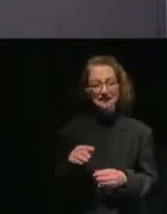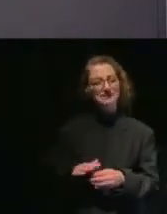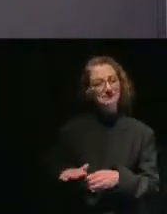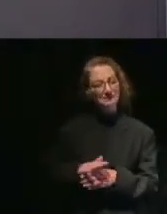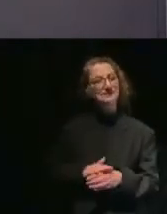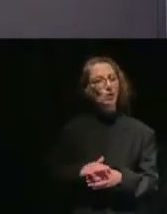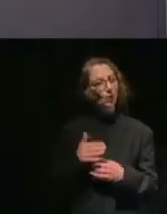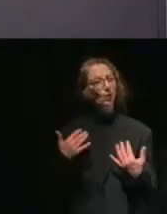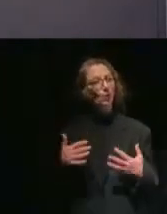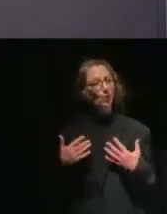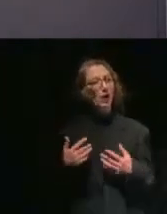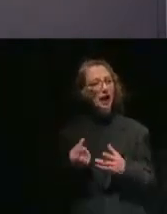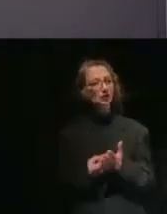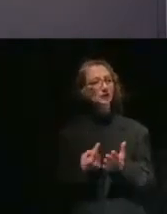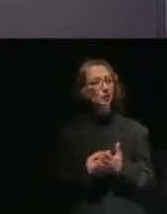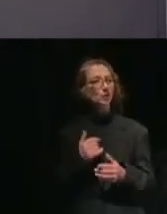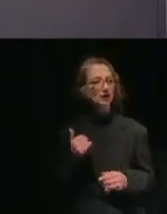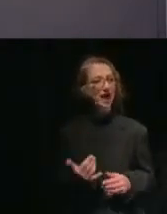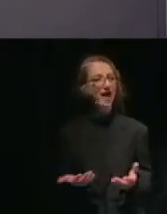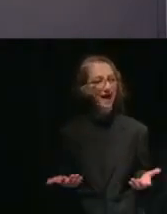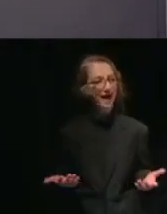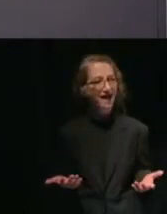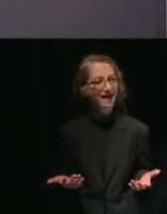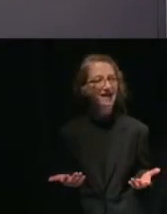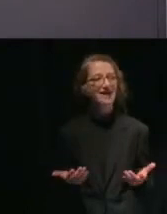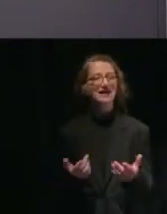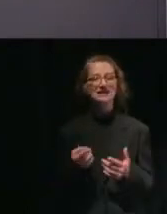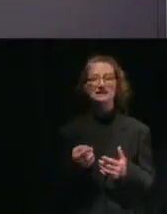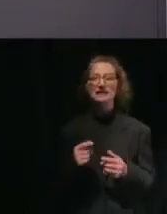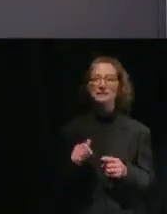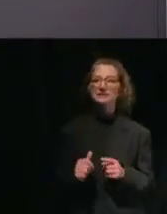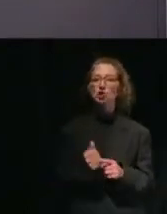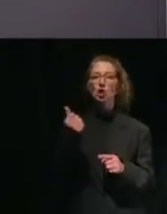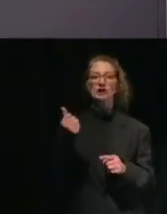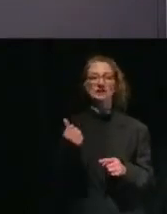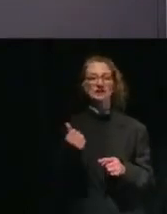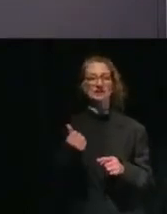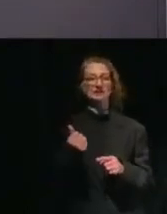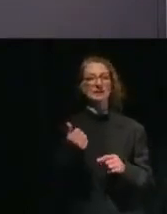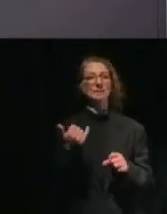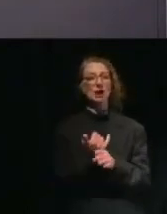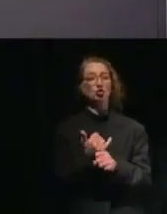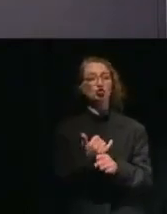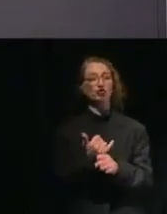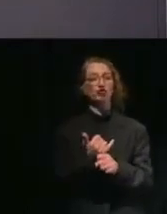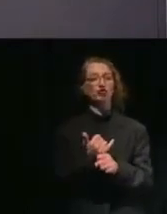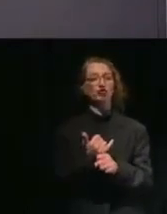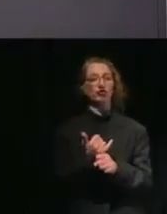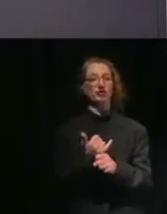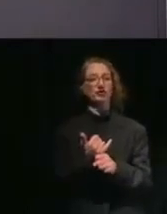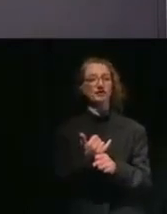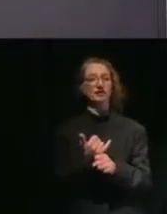to deal with the special nature of the professions and the way that the income works.